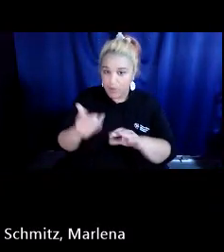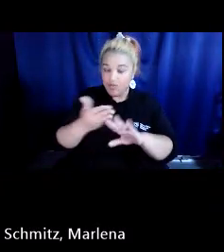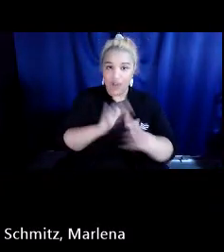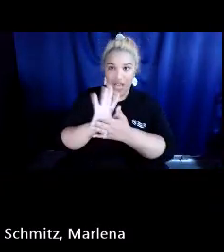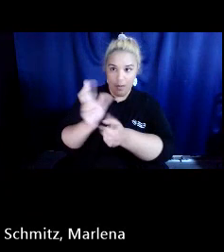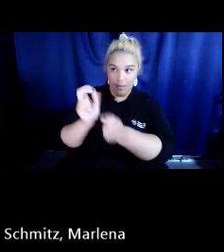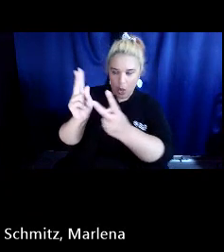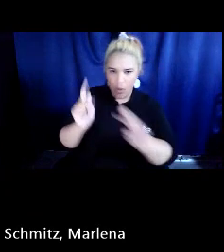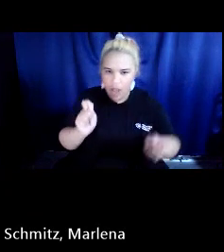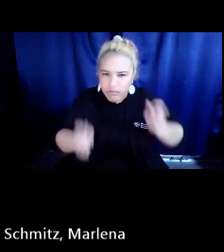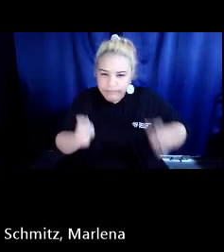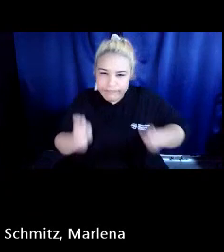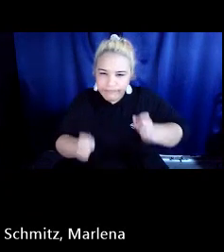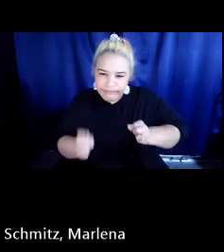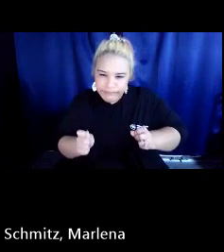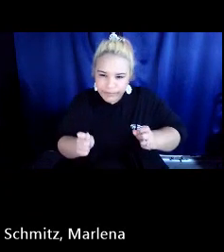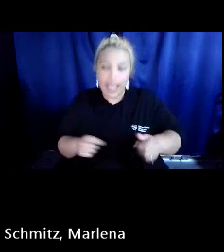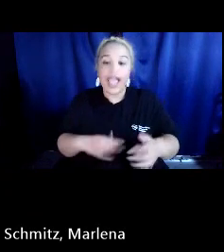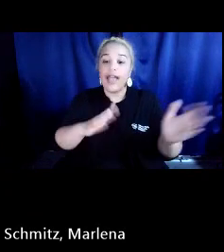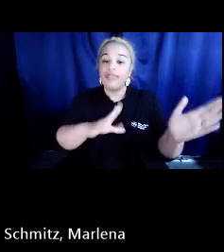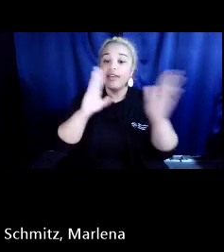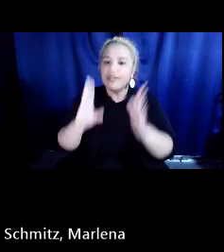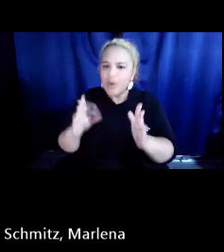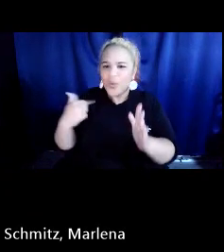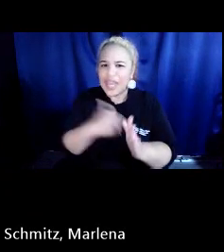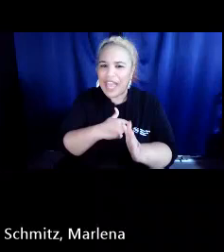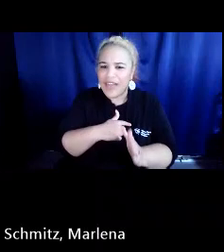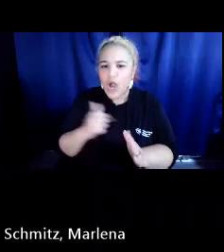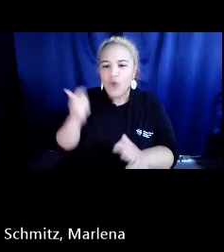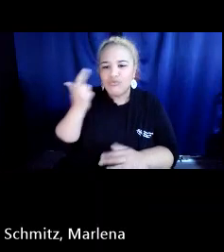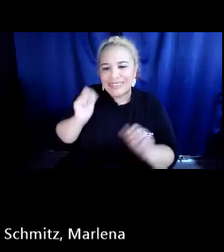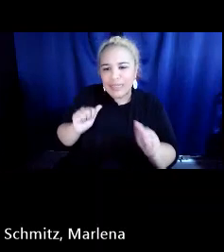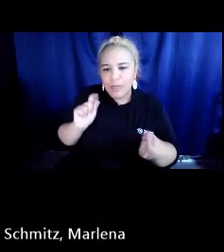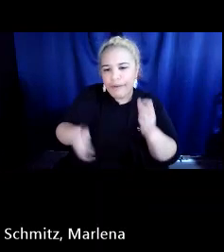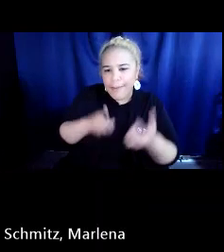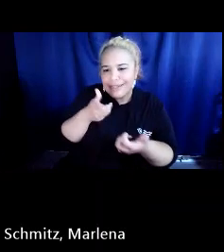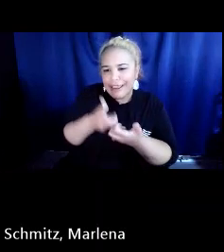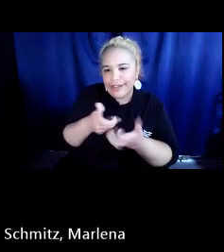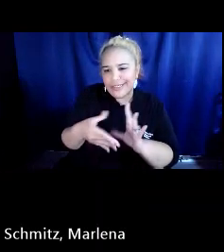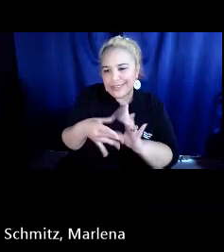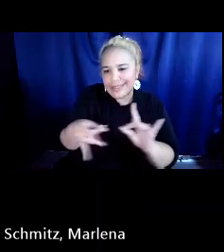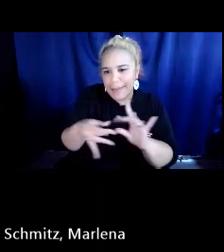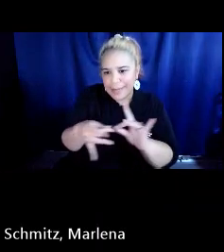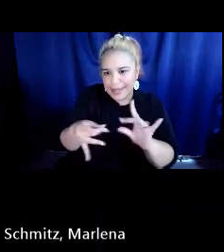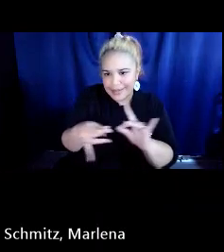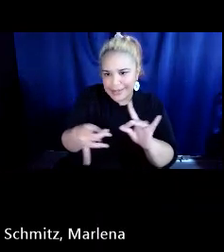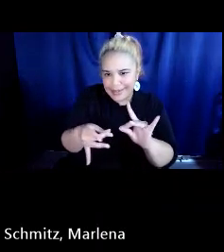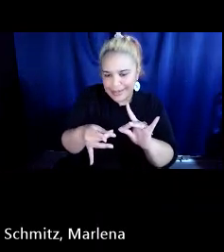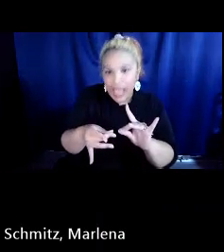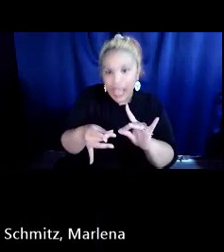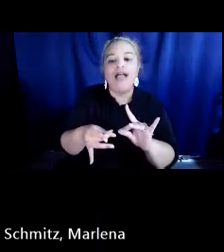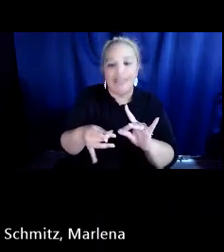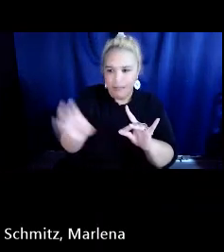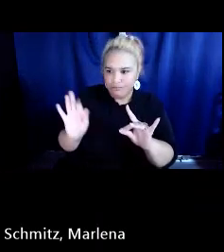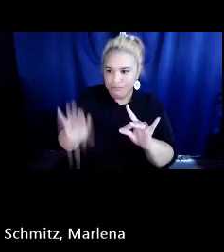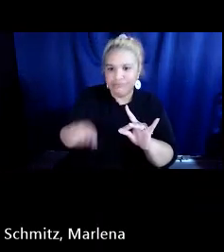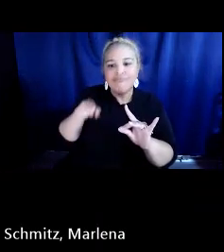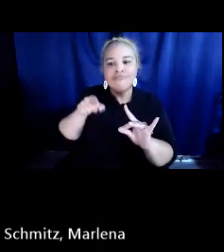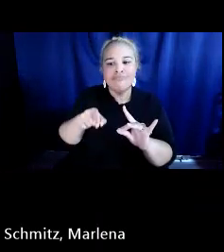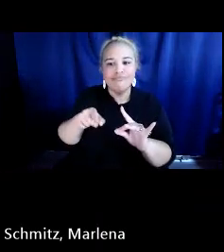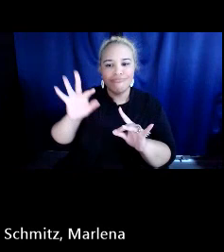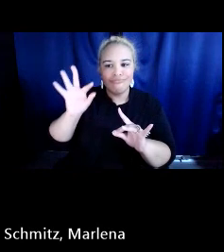an accommodation, they know who to contact to ask. Taking these steps up front can make this presentation more accessible and inclusive